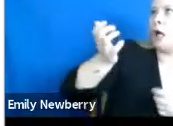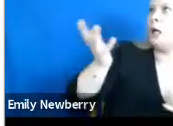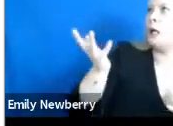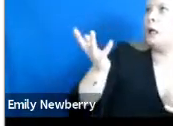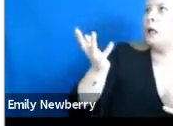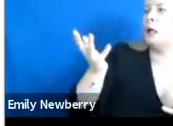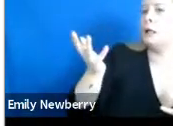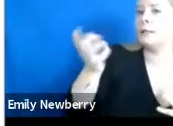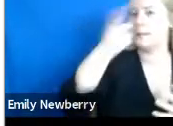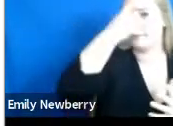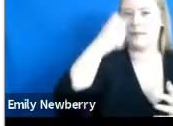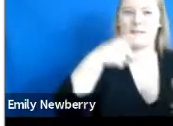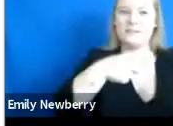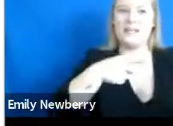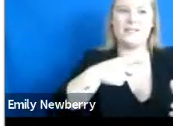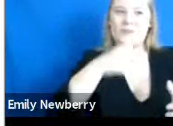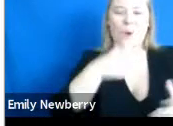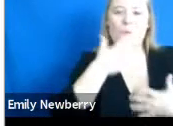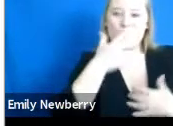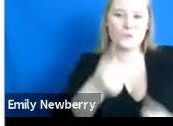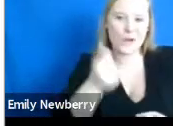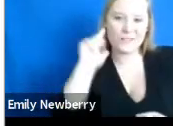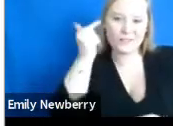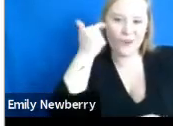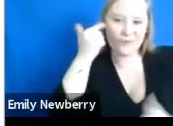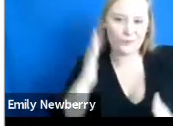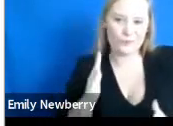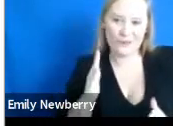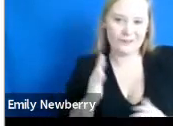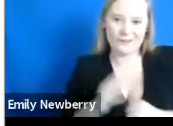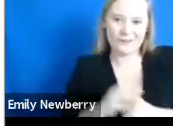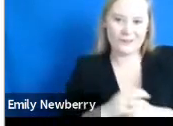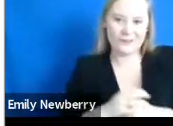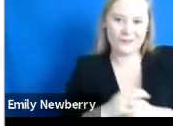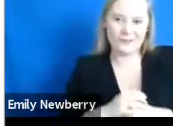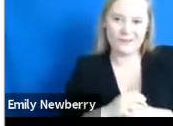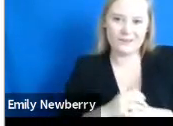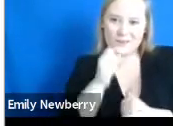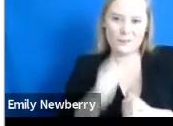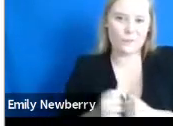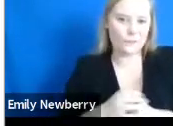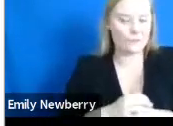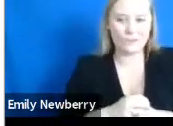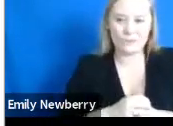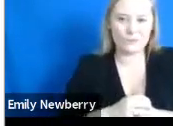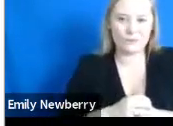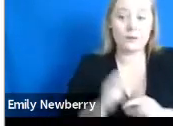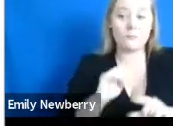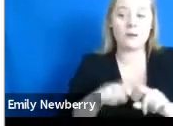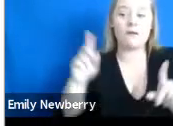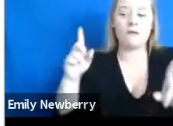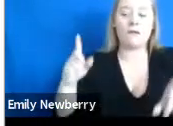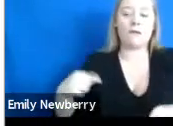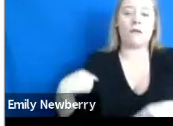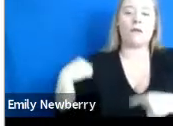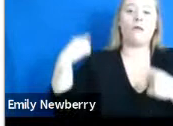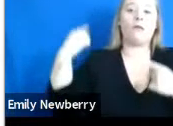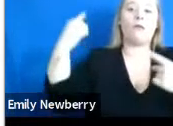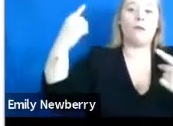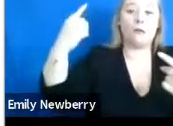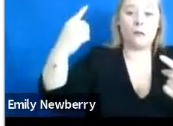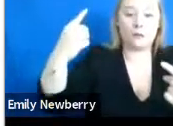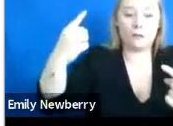this like distrust of government officials. But over time, we actually